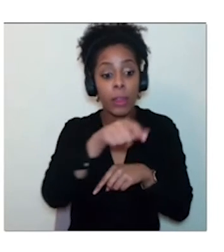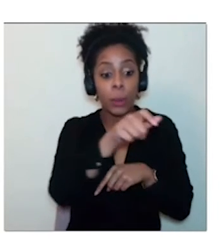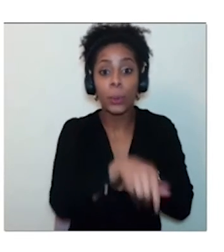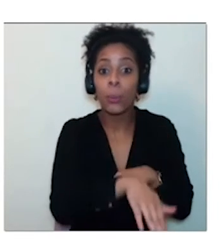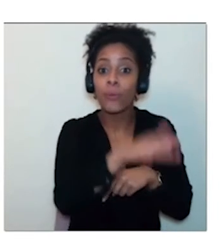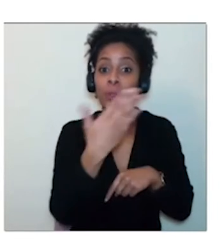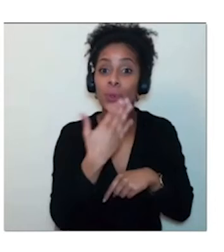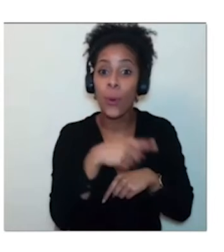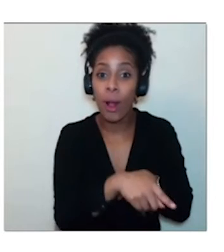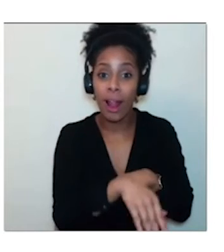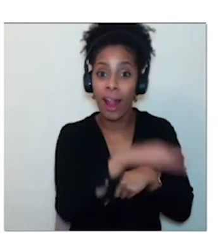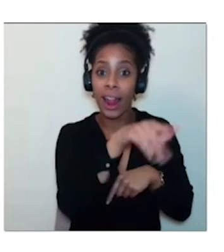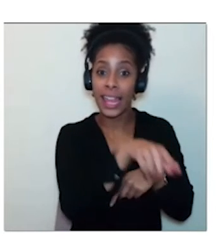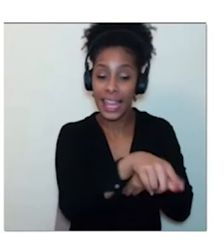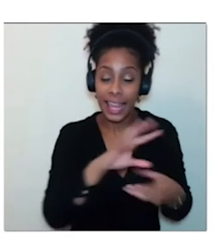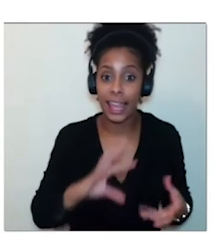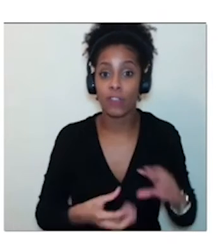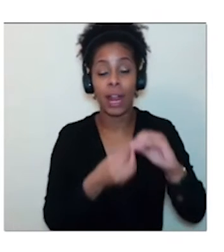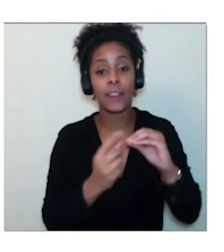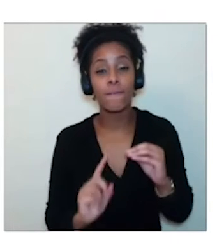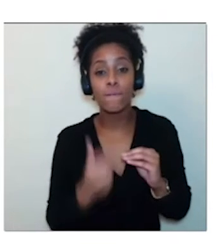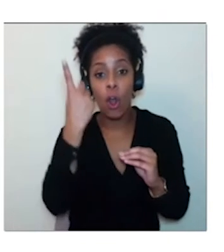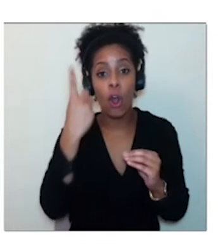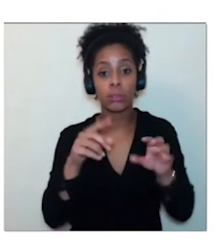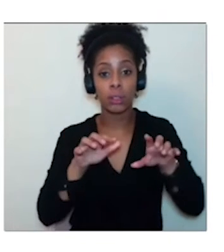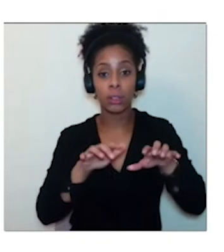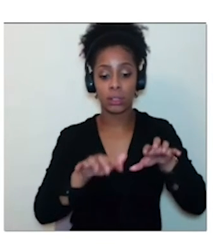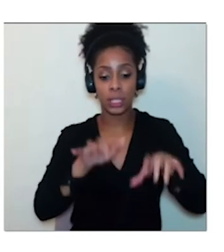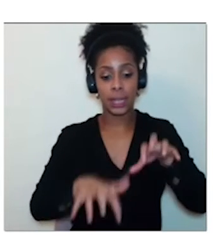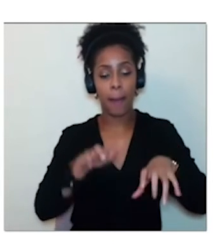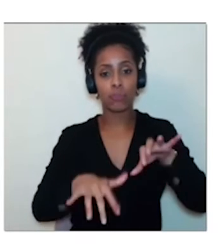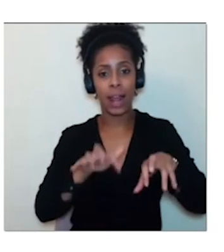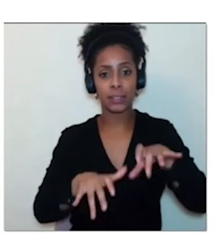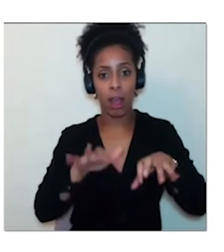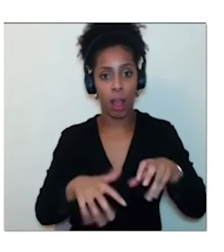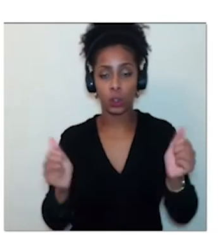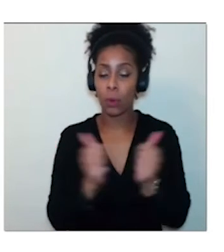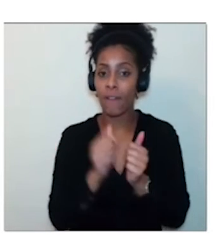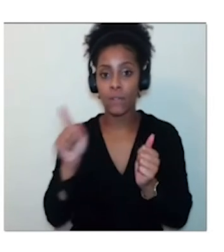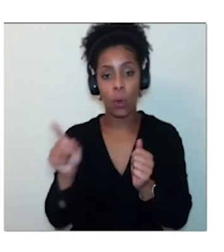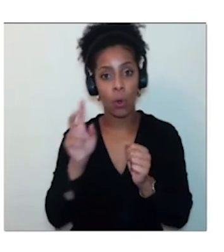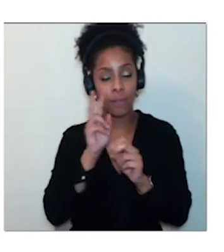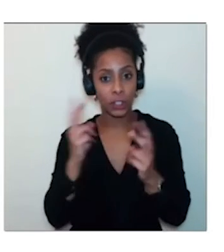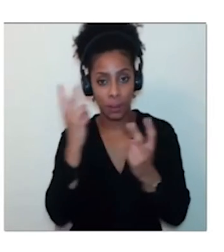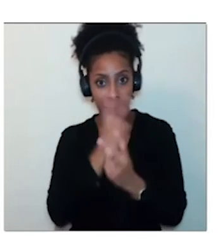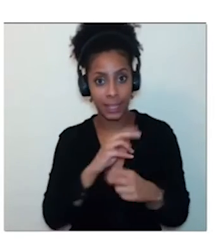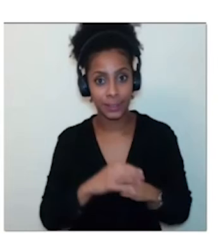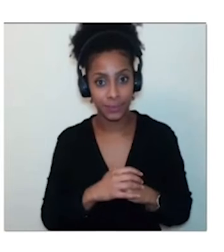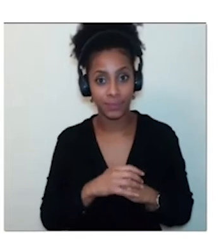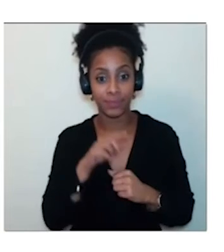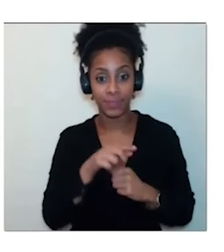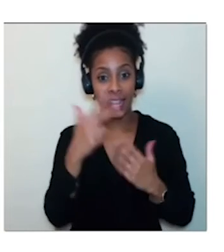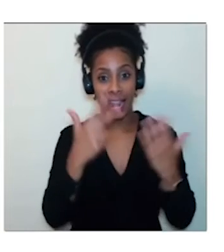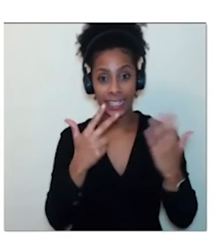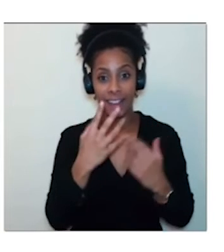in effect the first typewriter for the visually impaired in 1841. Also in 1841, Braille had